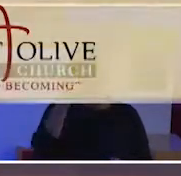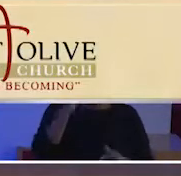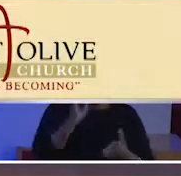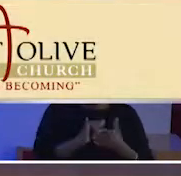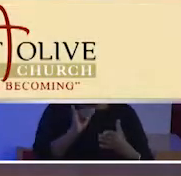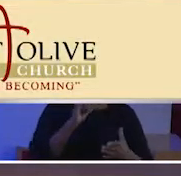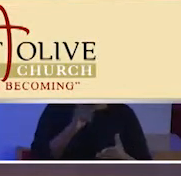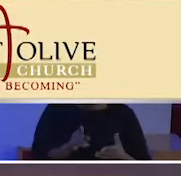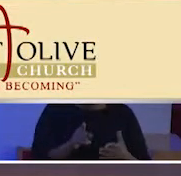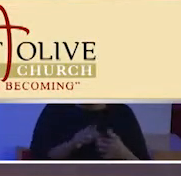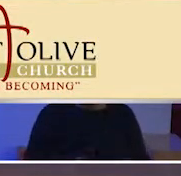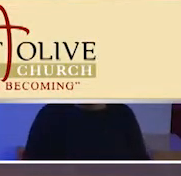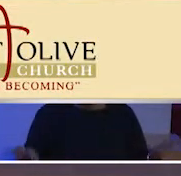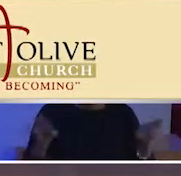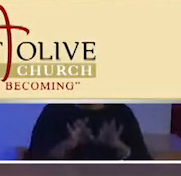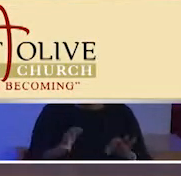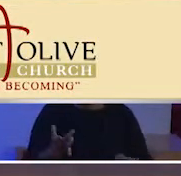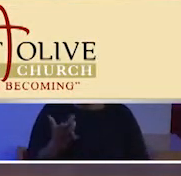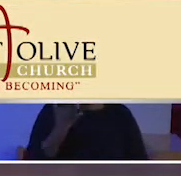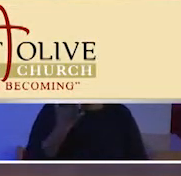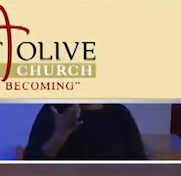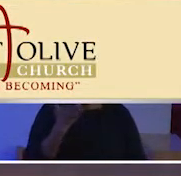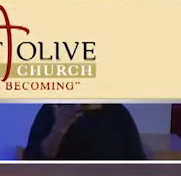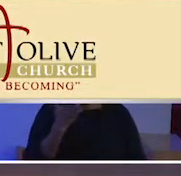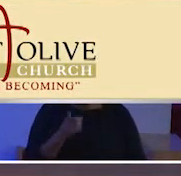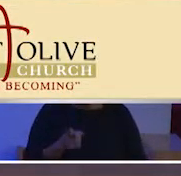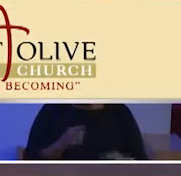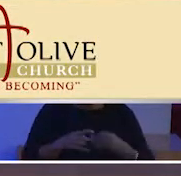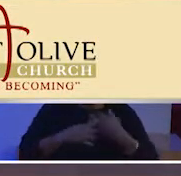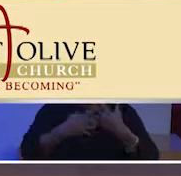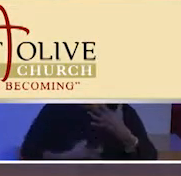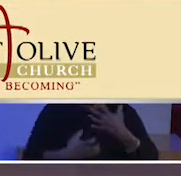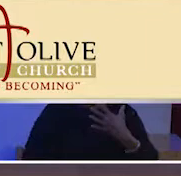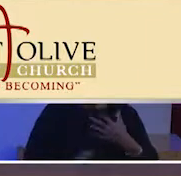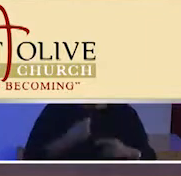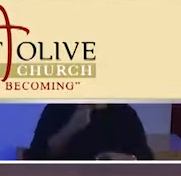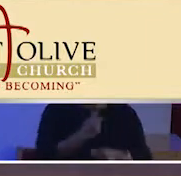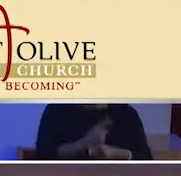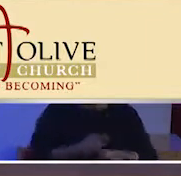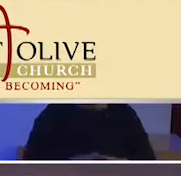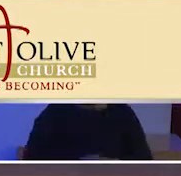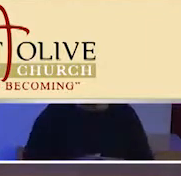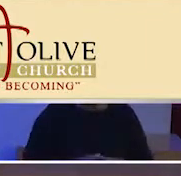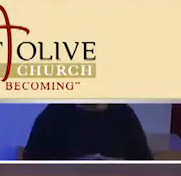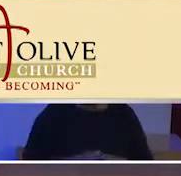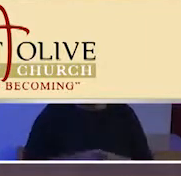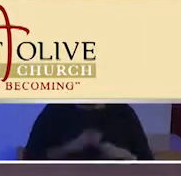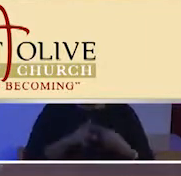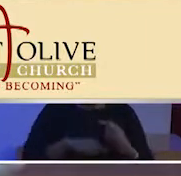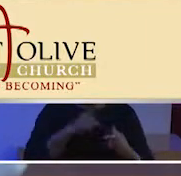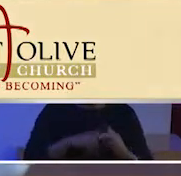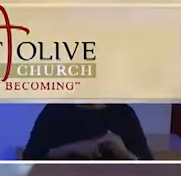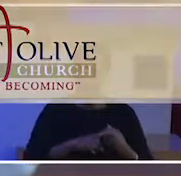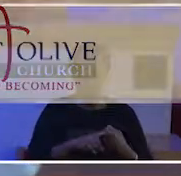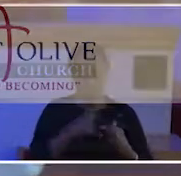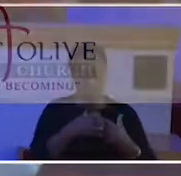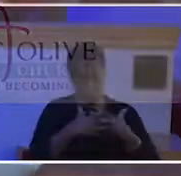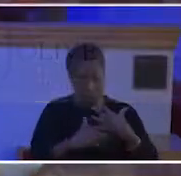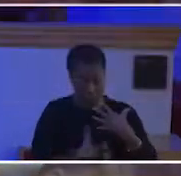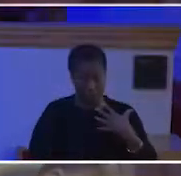a premium to the taste when the grapes were ripened and fermented to the right point where it gave a